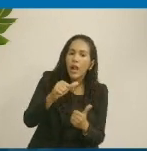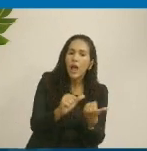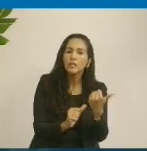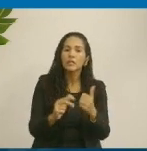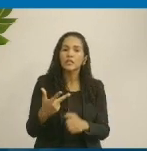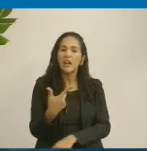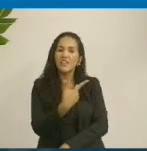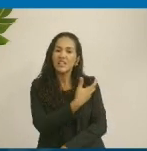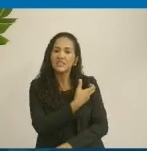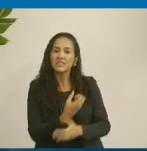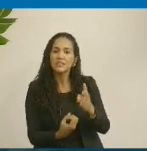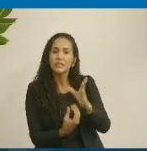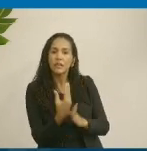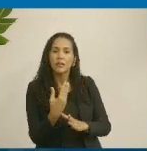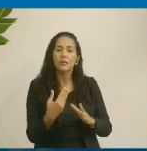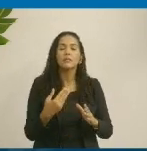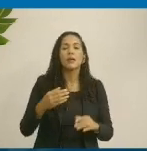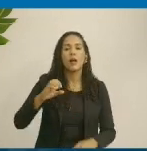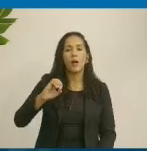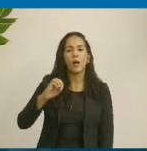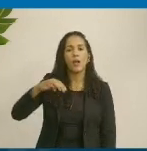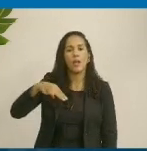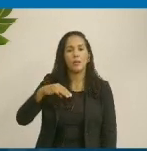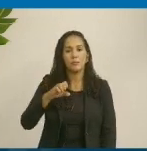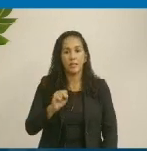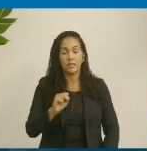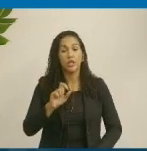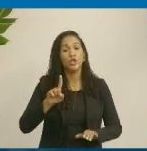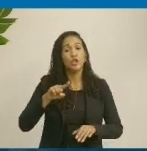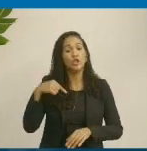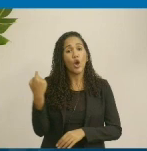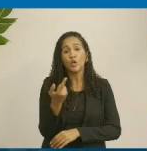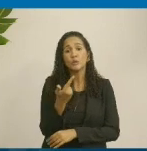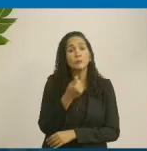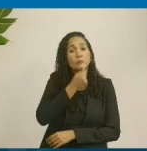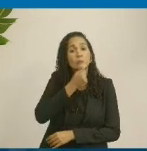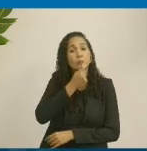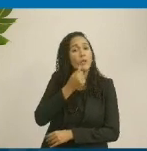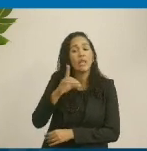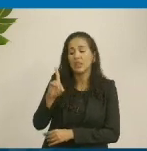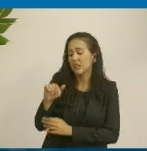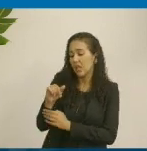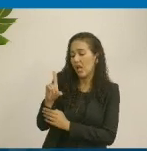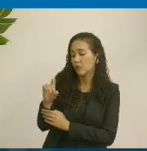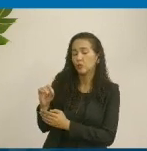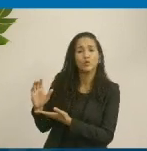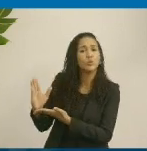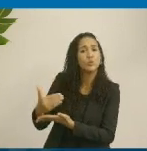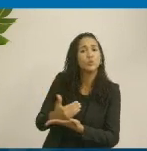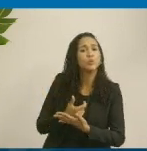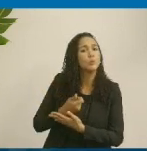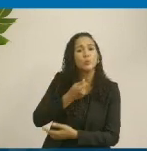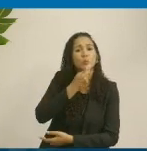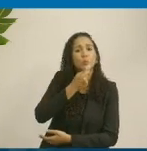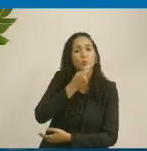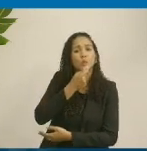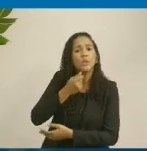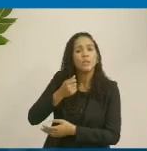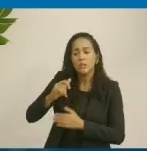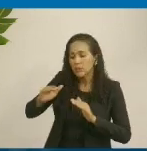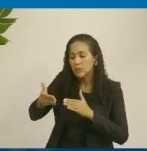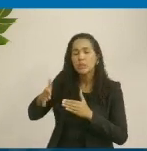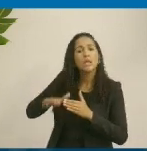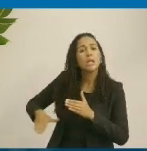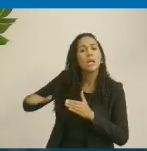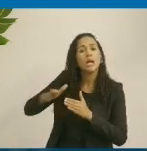on children in the low, in the poorest area of the world. So that's something that has been really sort of left on the side. And